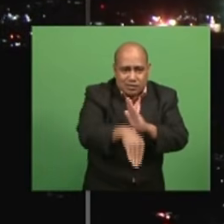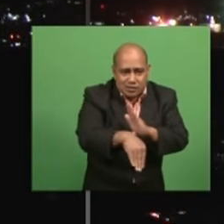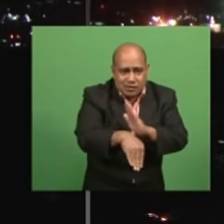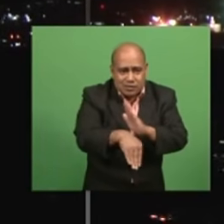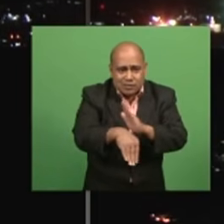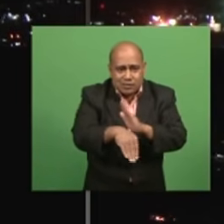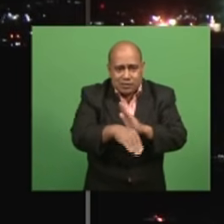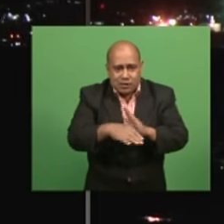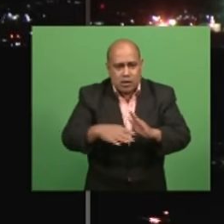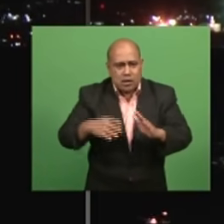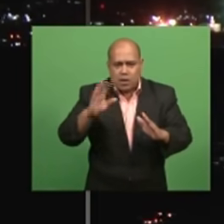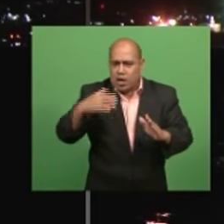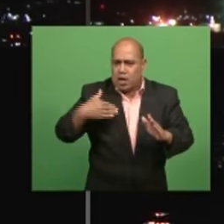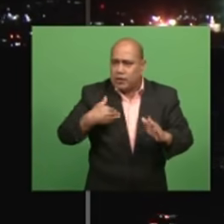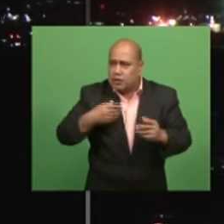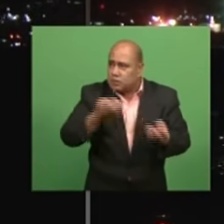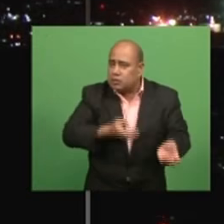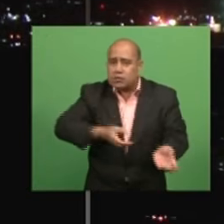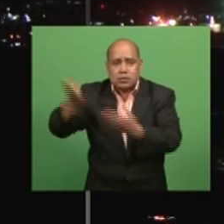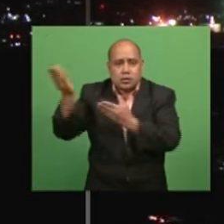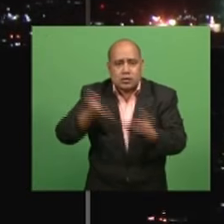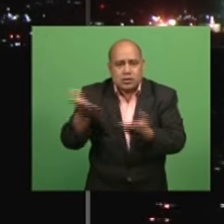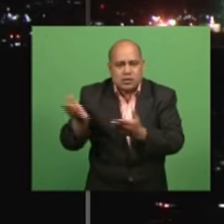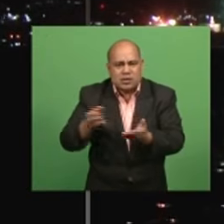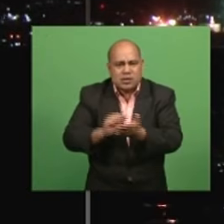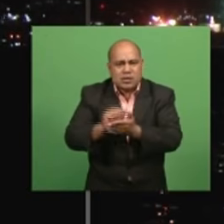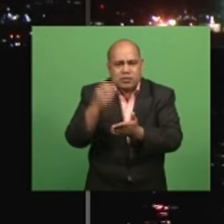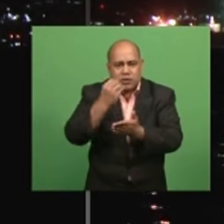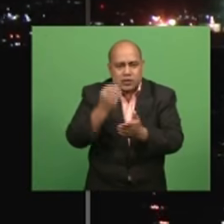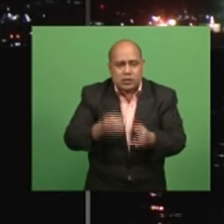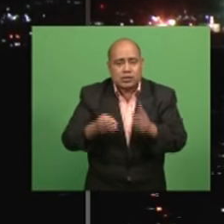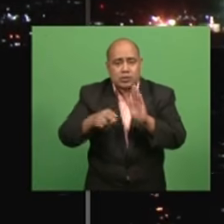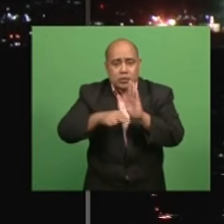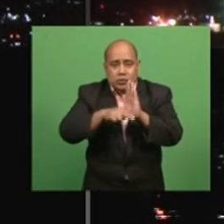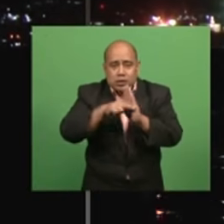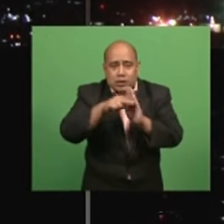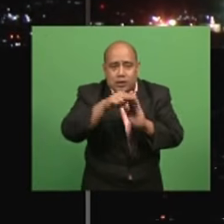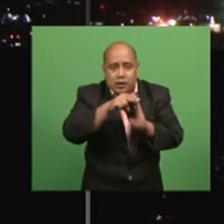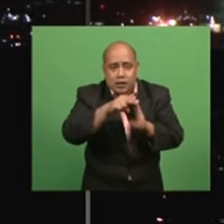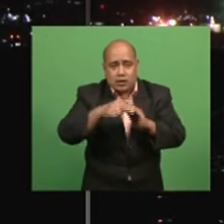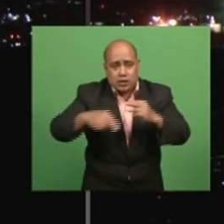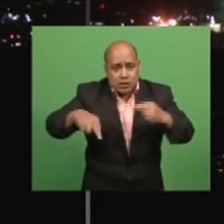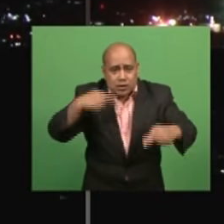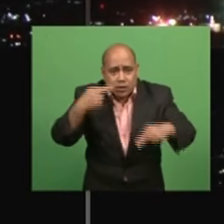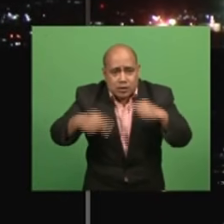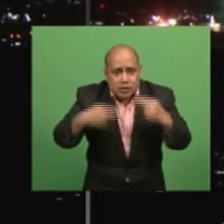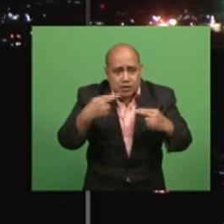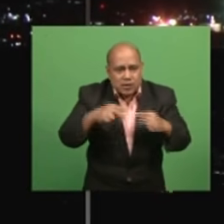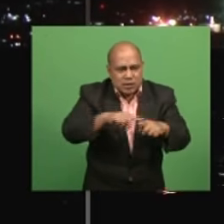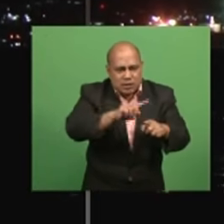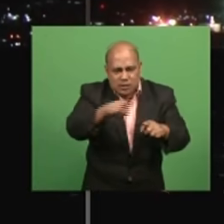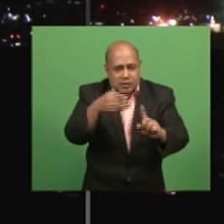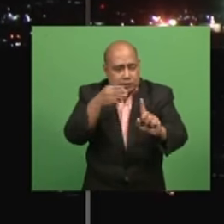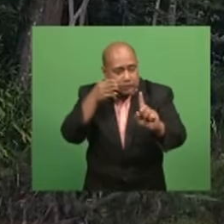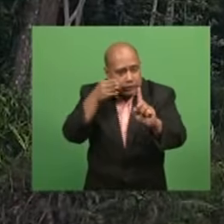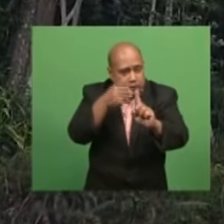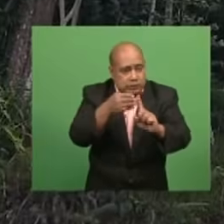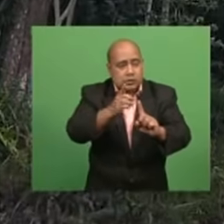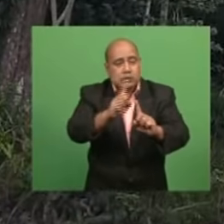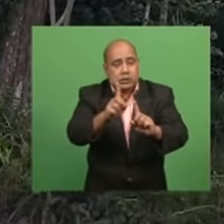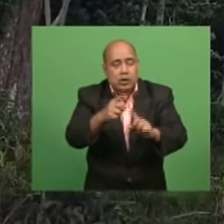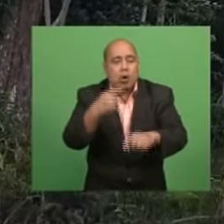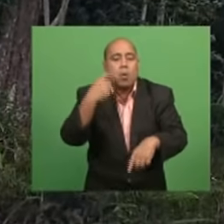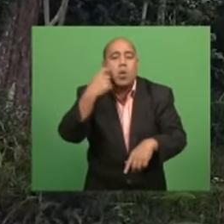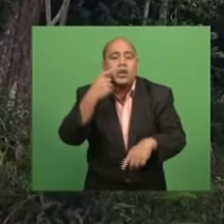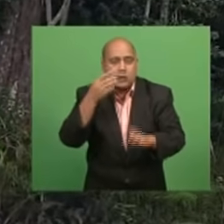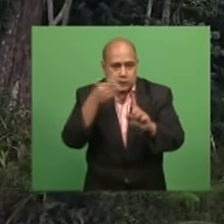sales of Please Global Limited. Hotels, resorts and restaurants are the major customers of the water bottling company. Marketing